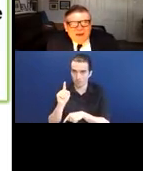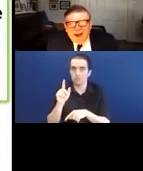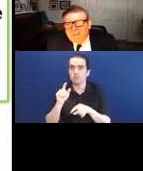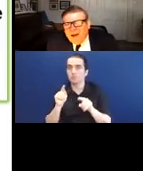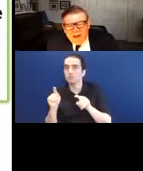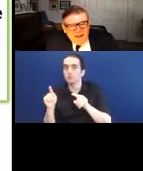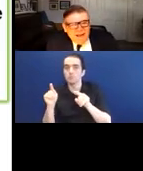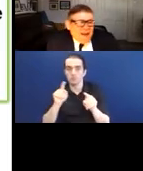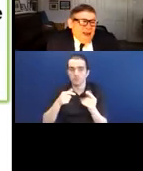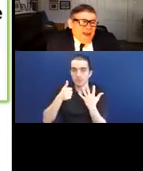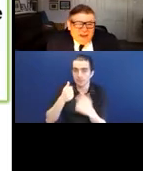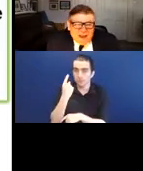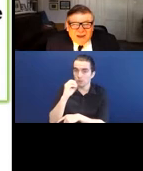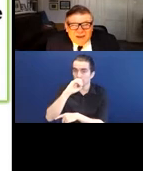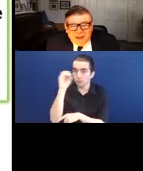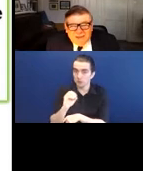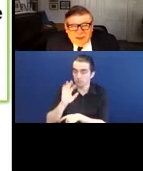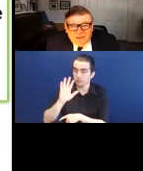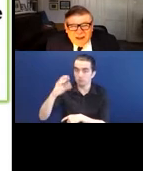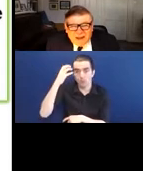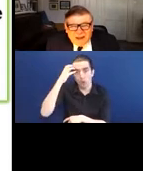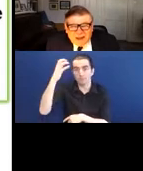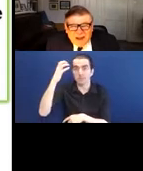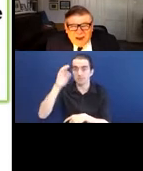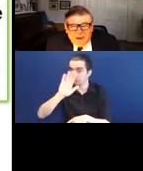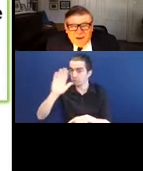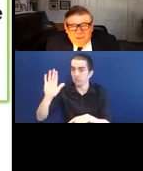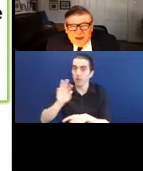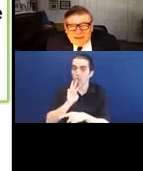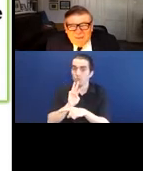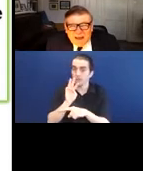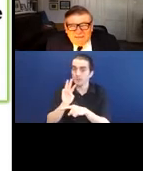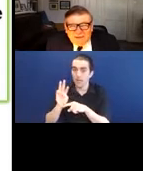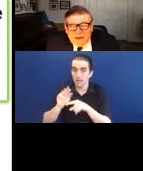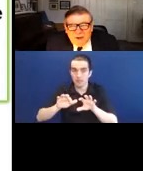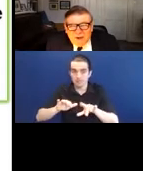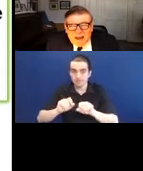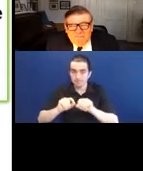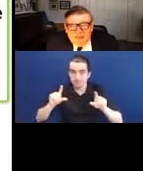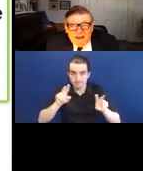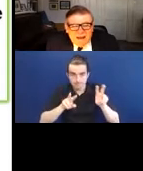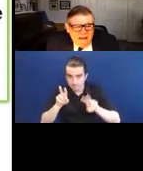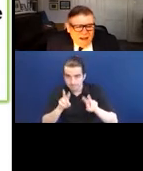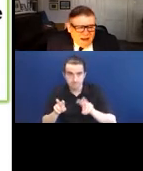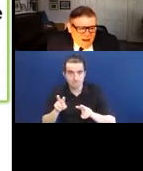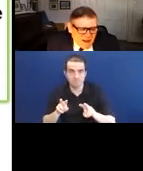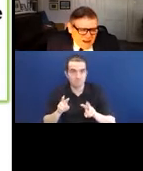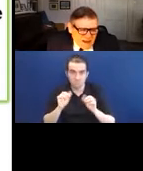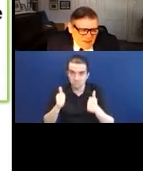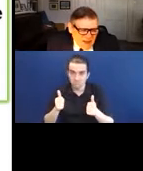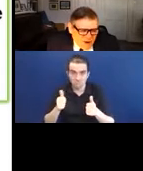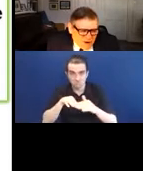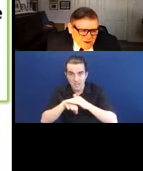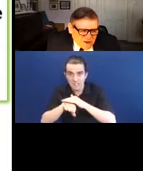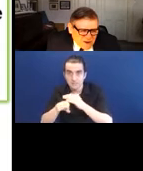need to be going by. And they're the signatories of the convention. So one would expect them to be doing it.